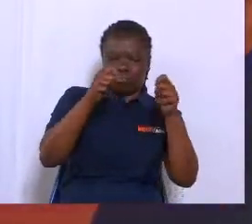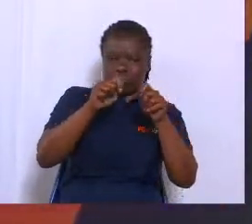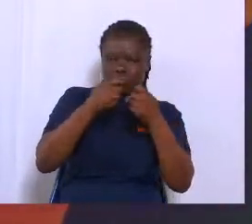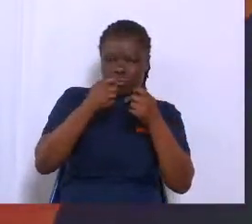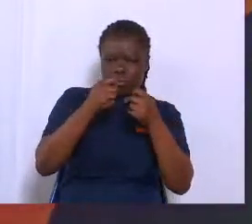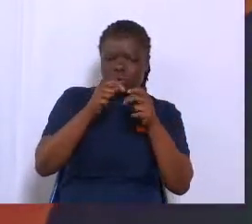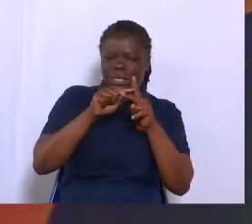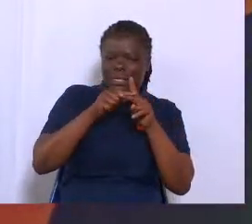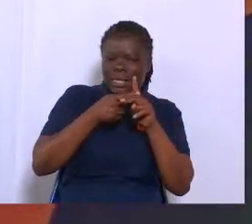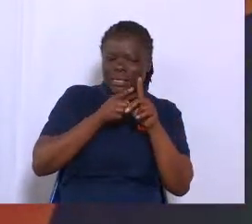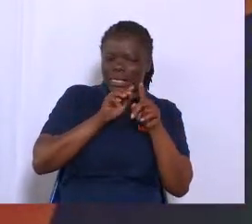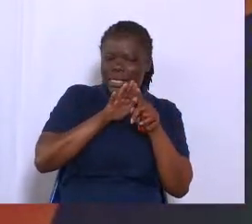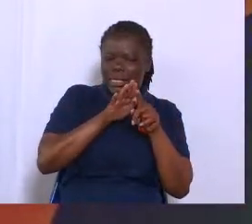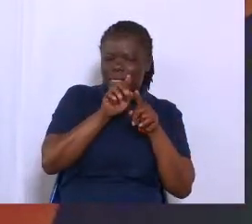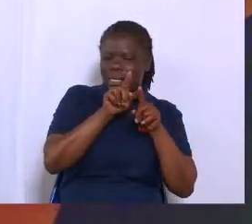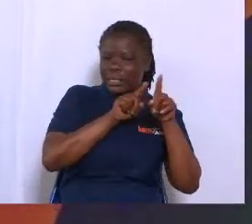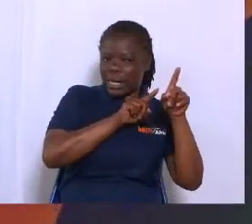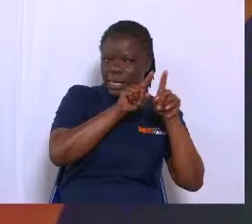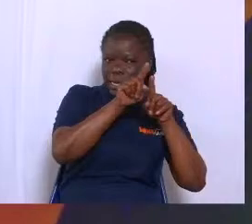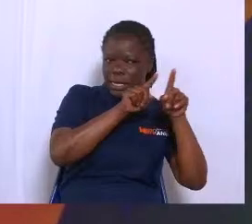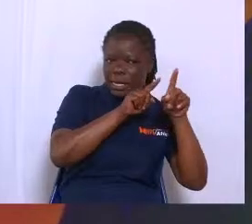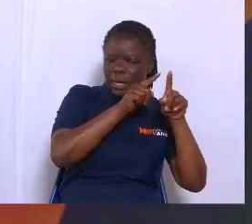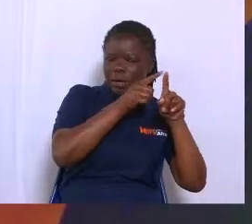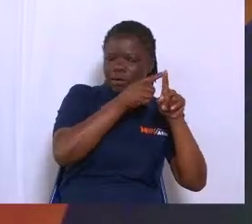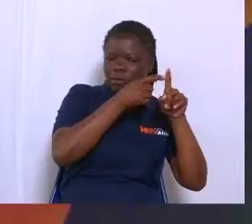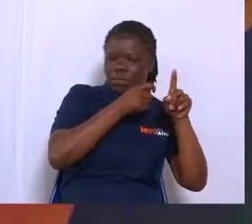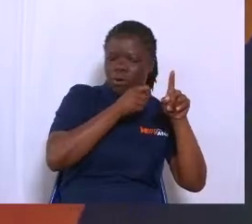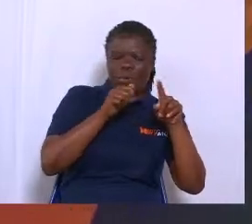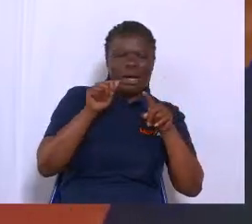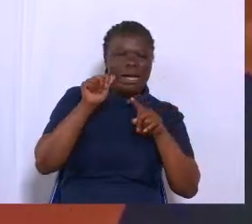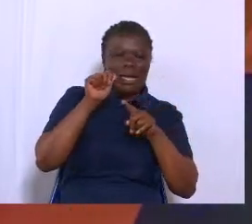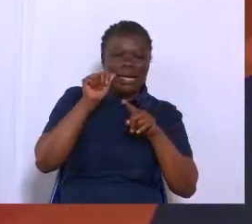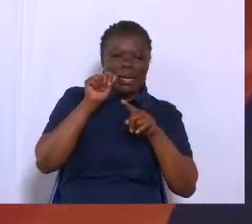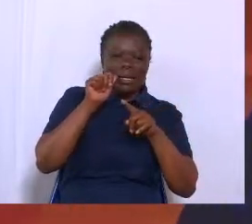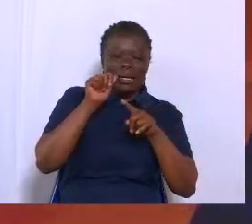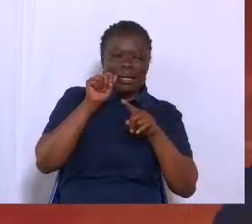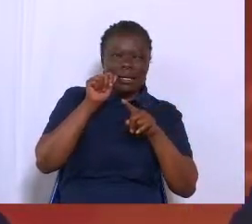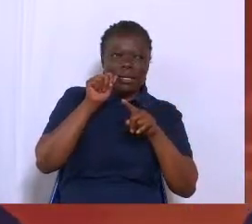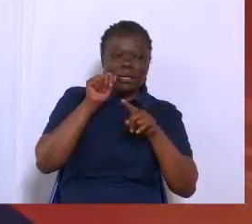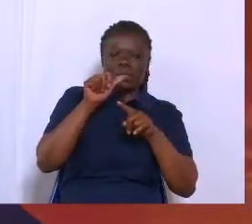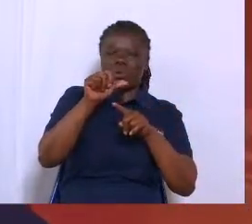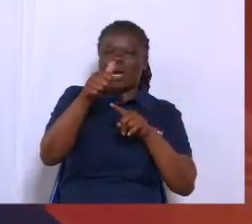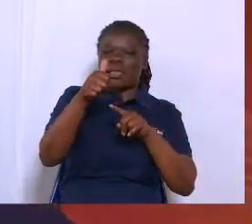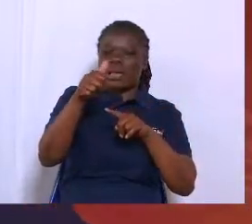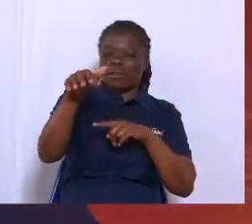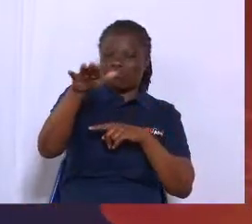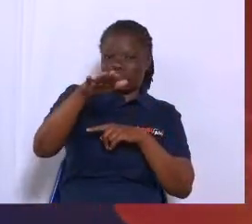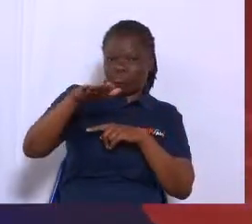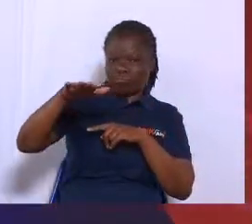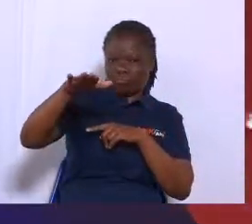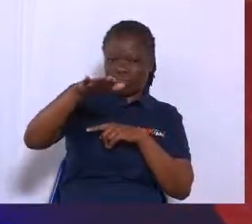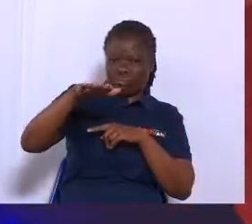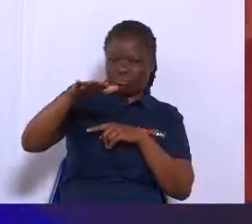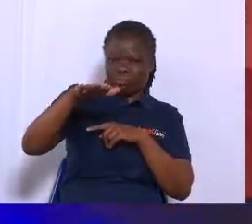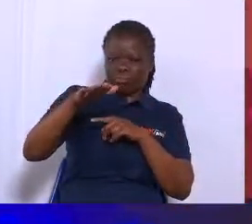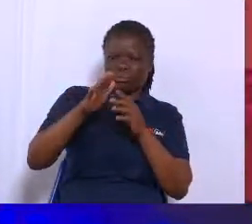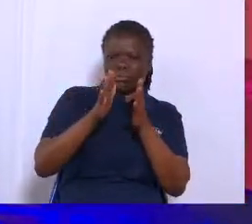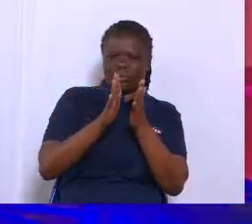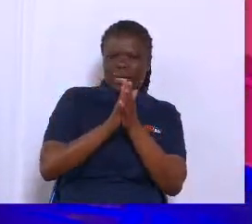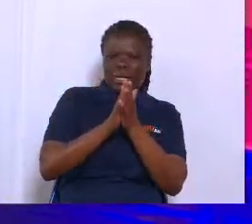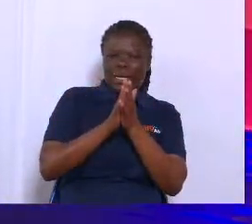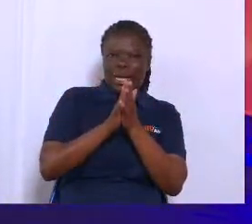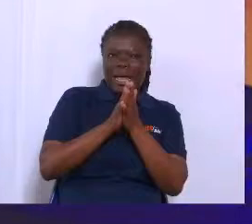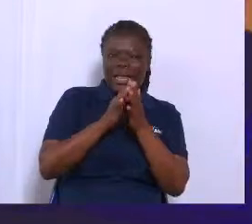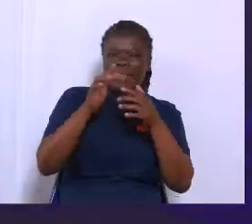journey from England to the continent. And the German